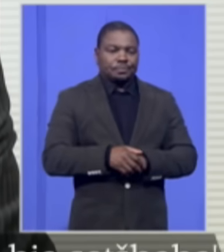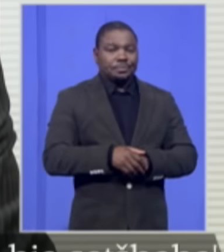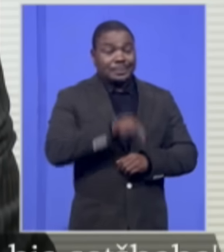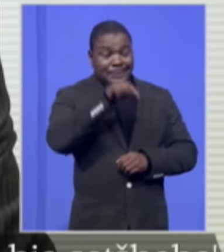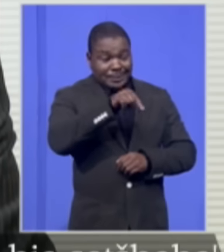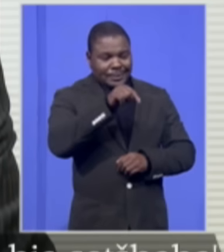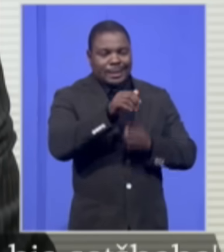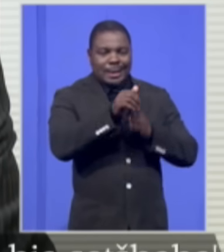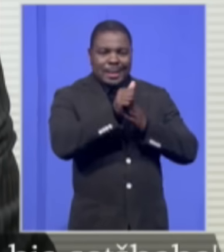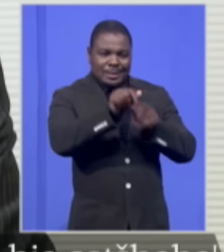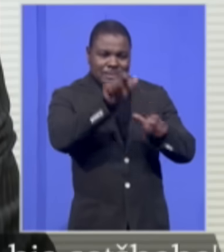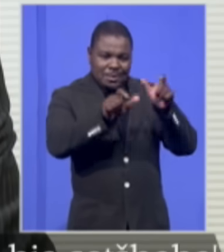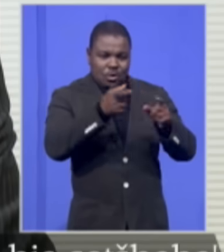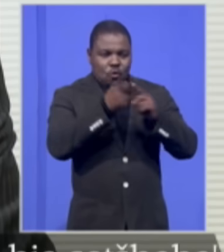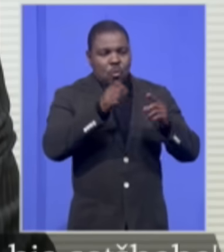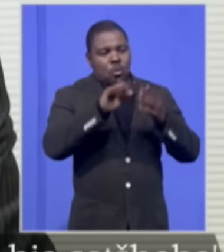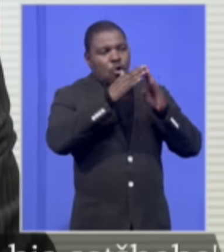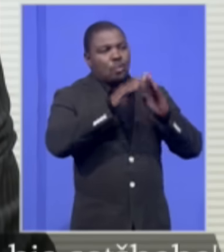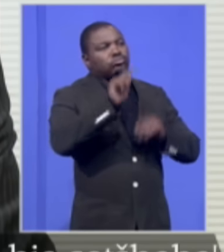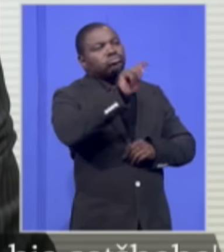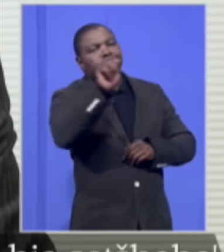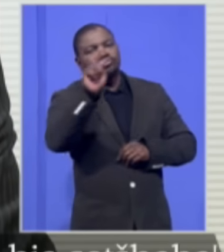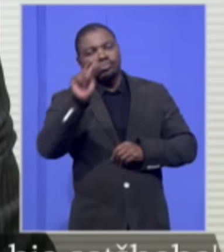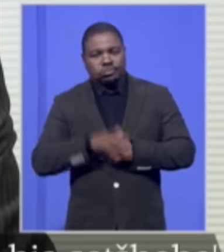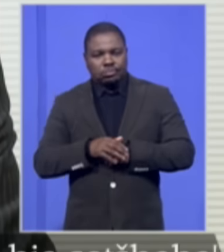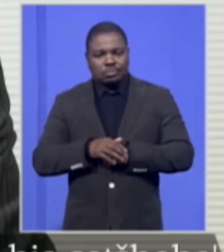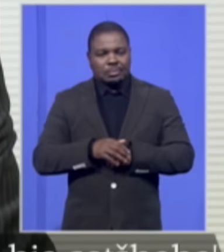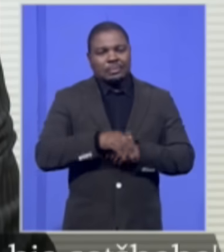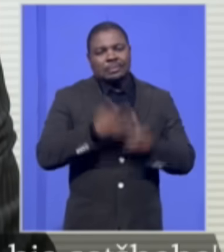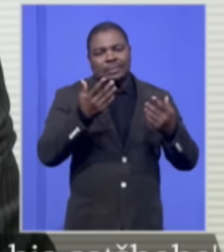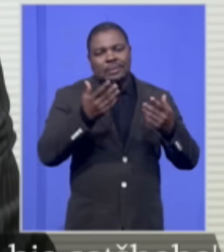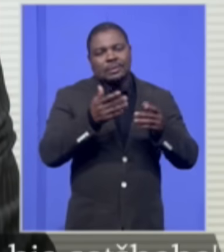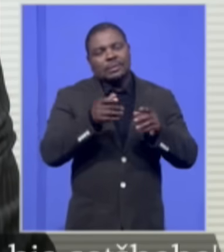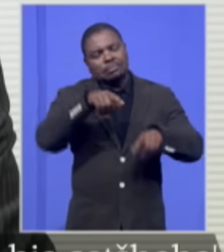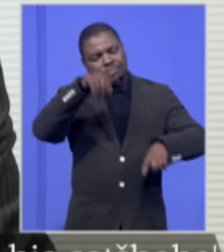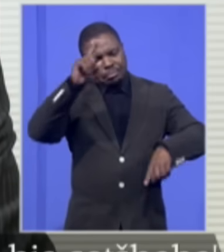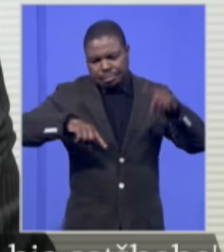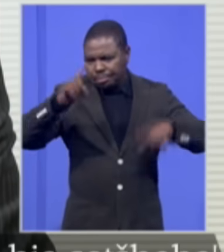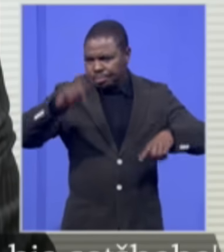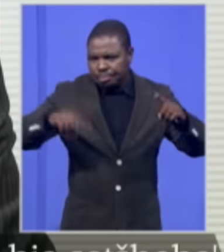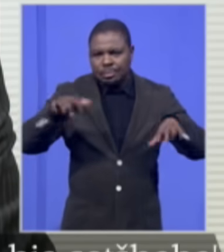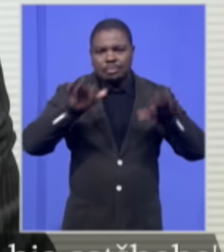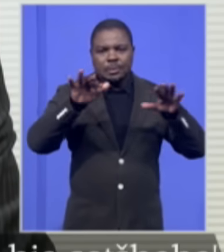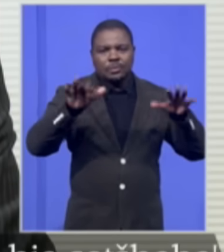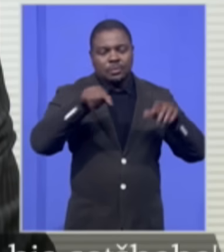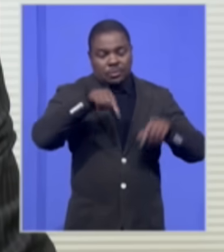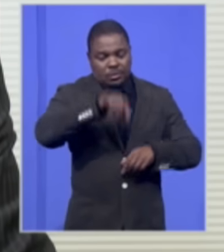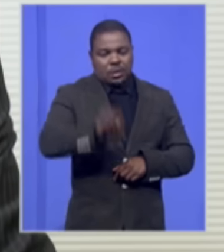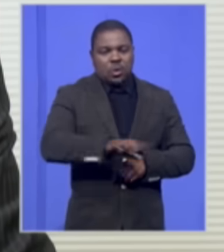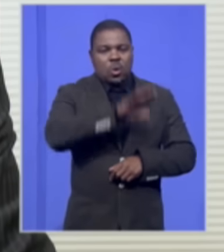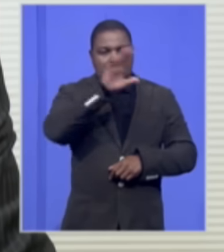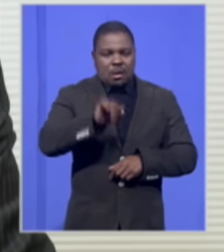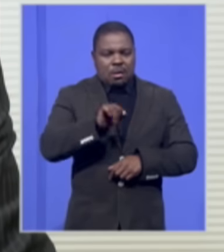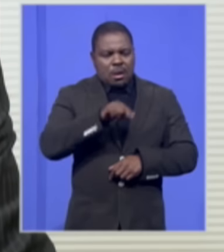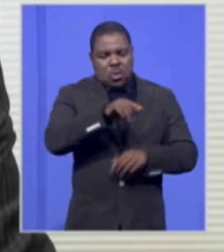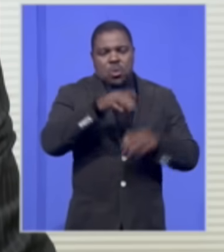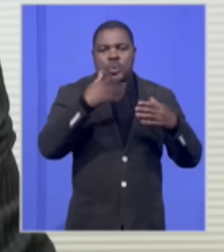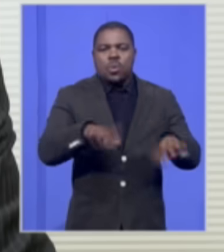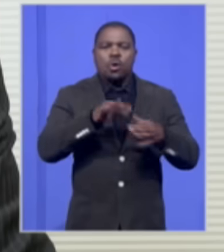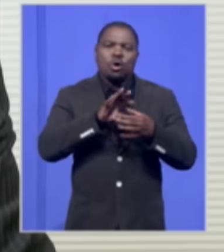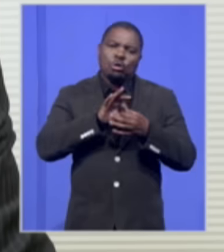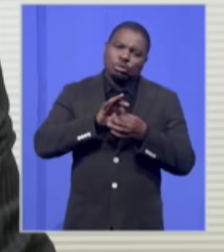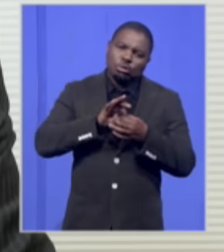leading figures in our society, reflecting the great diversity of our nation, with a proven commitment